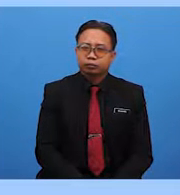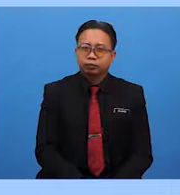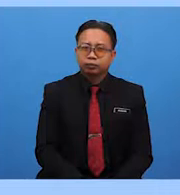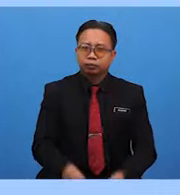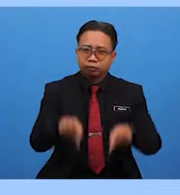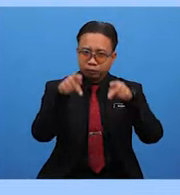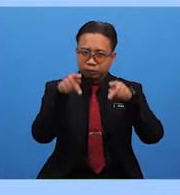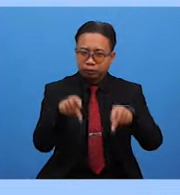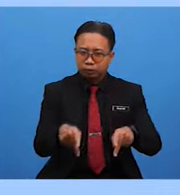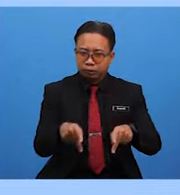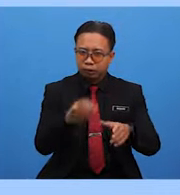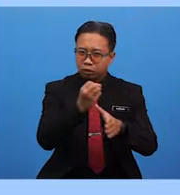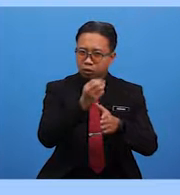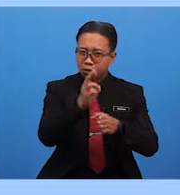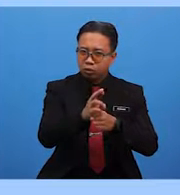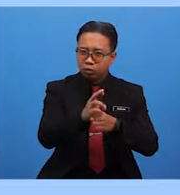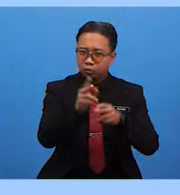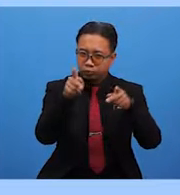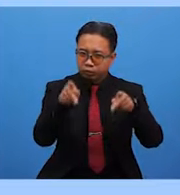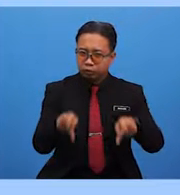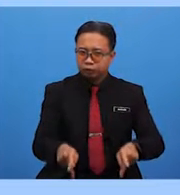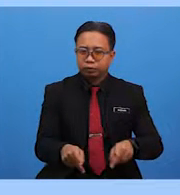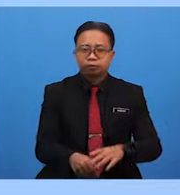People or person.